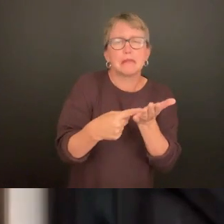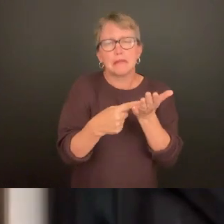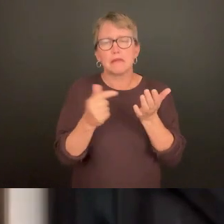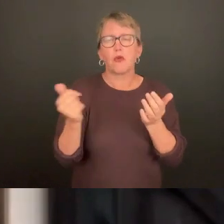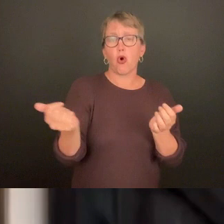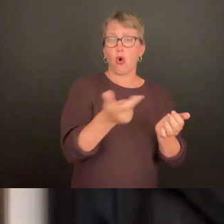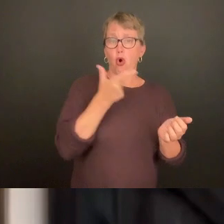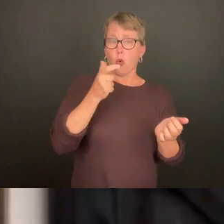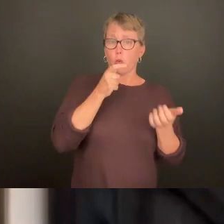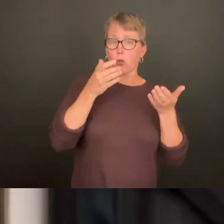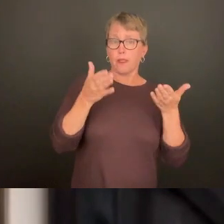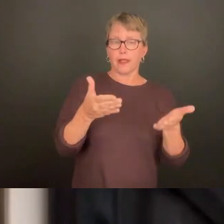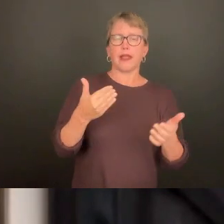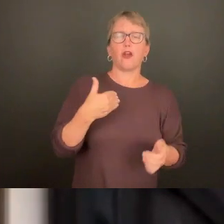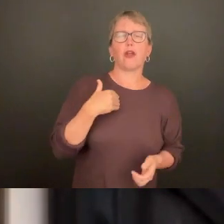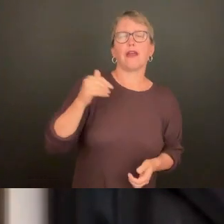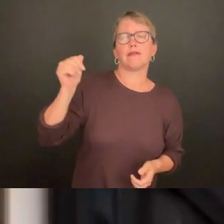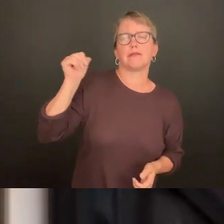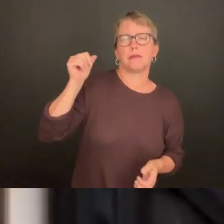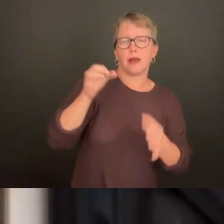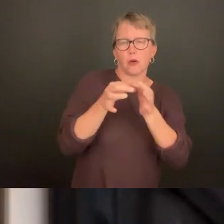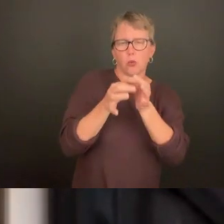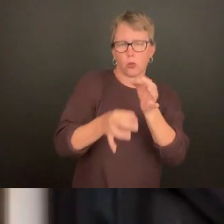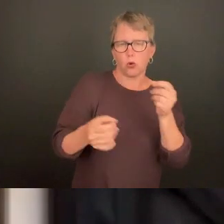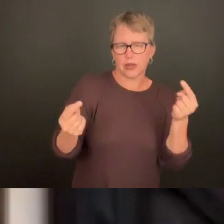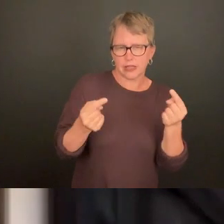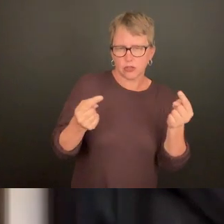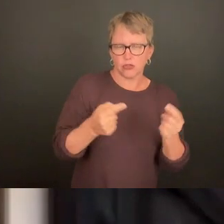It was a lot of foreplay,